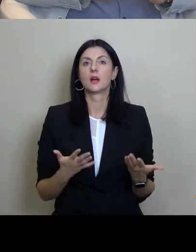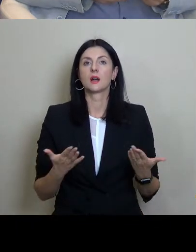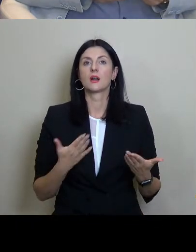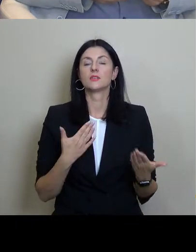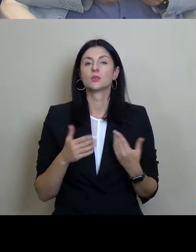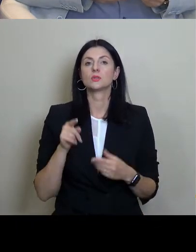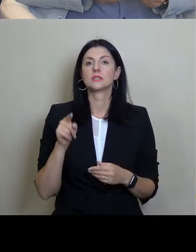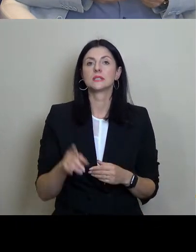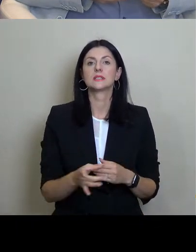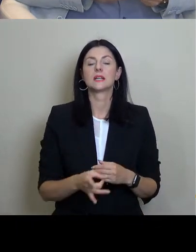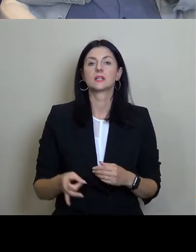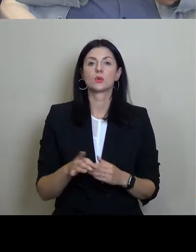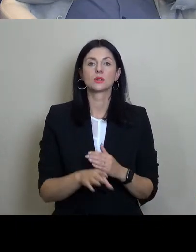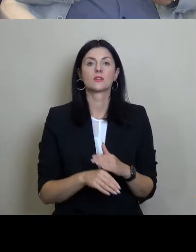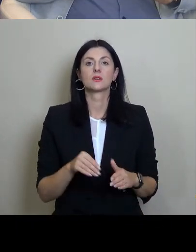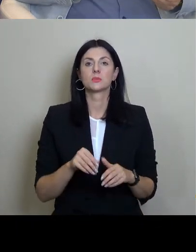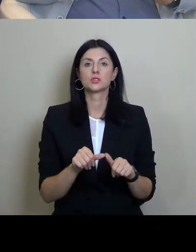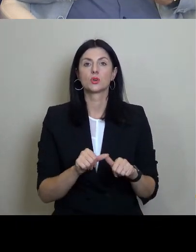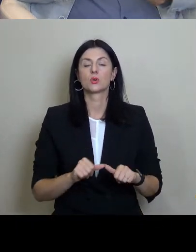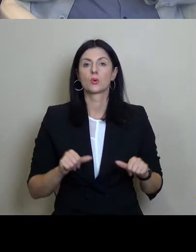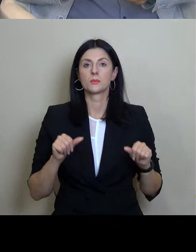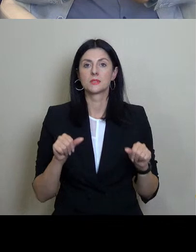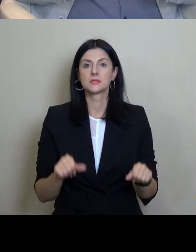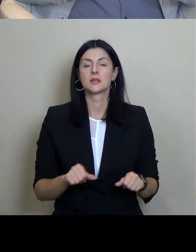territorial election districts.